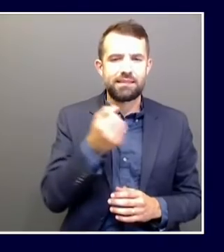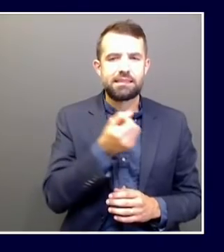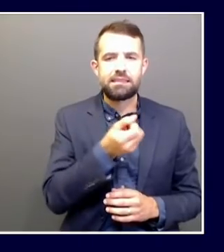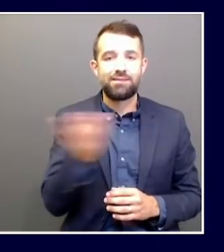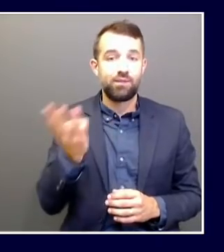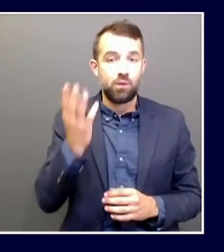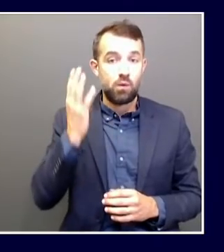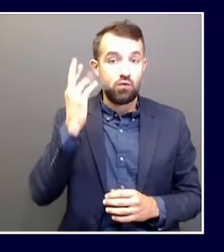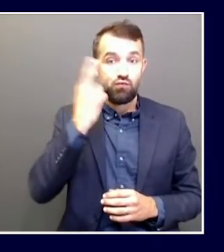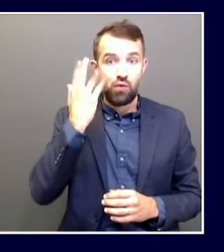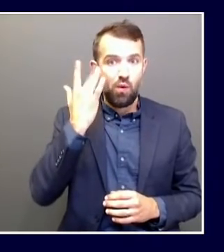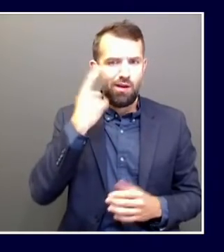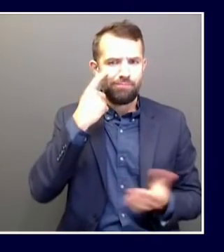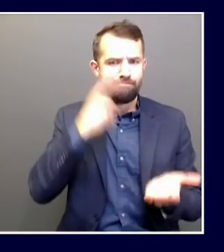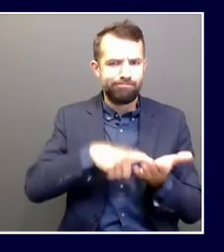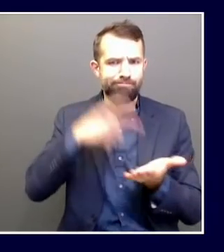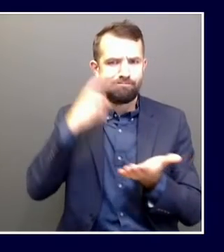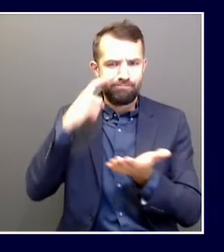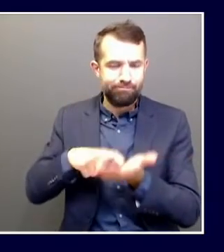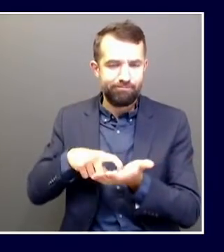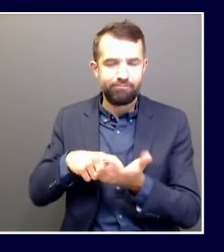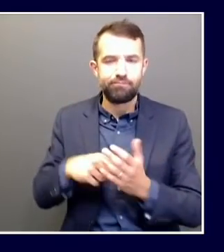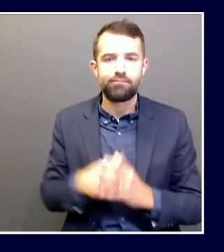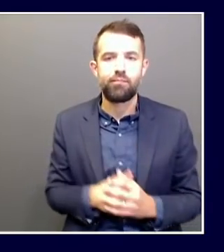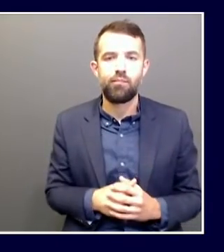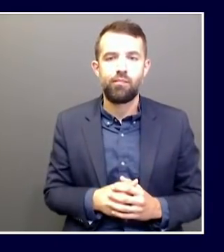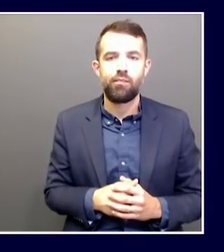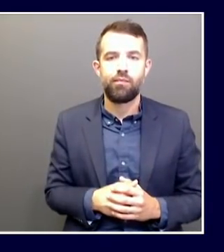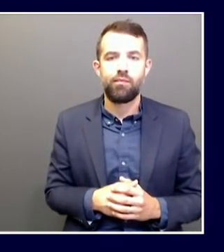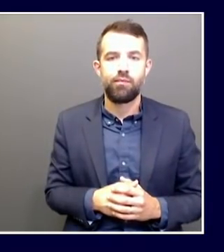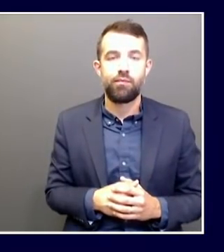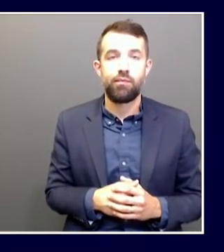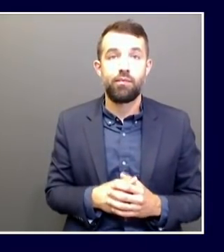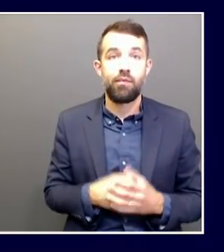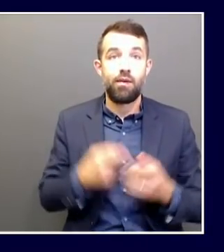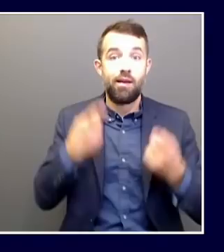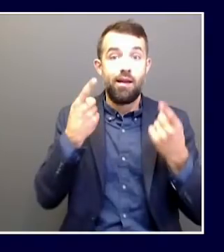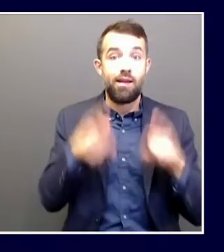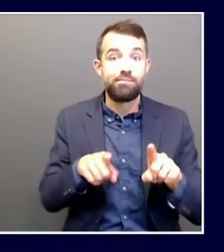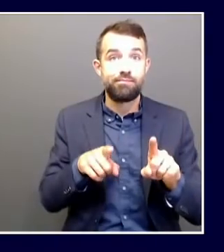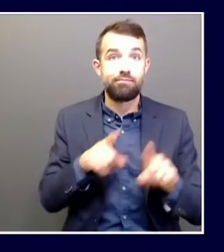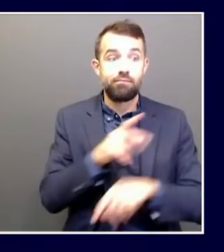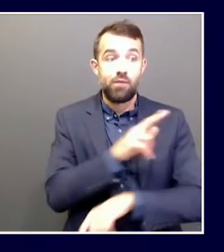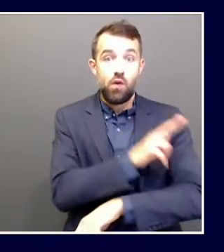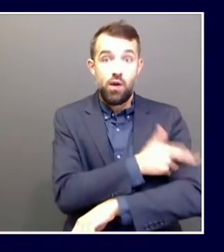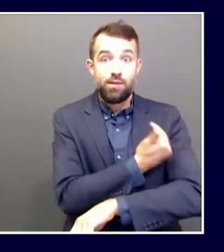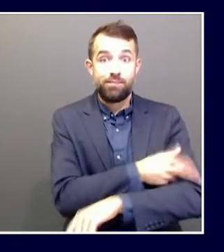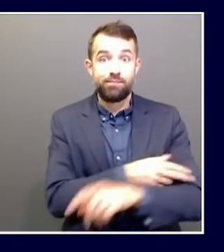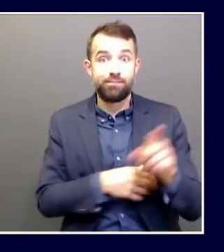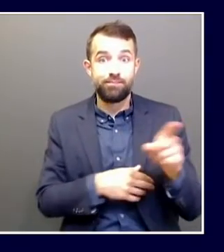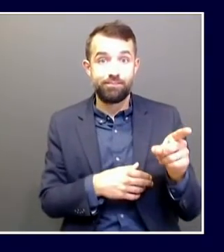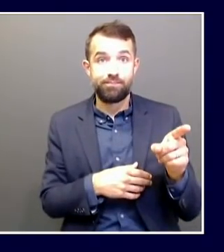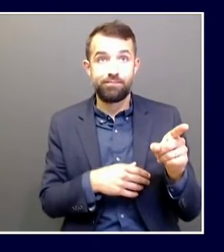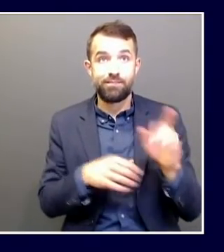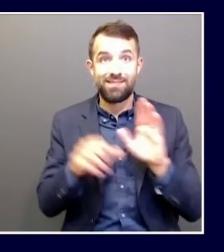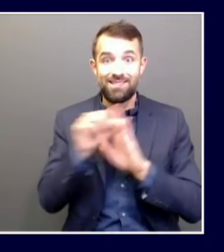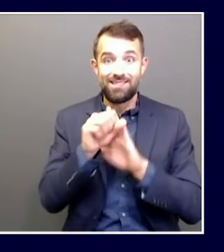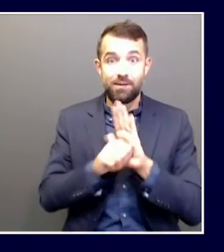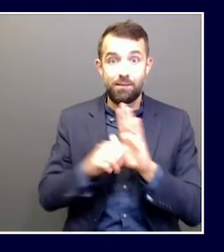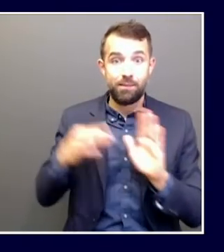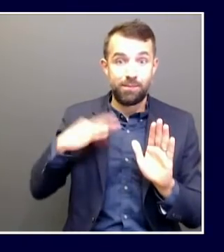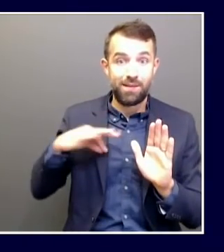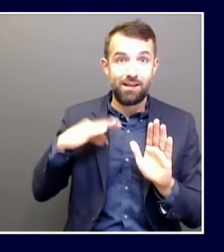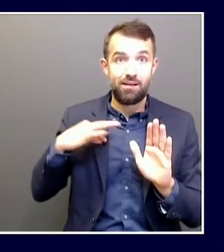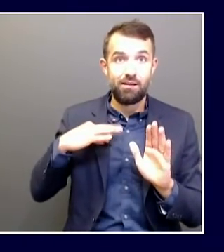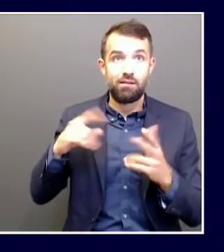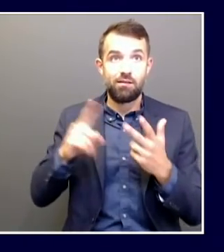at the institutional level, at the state level, and at the national level. Let's first note, David, that there are